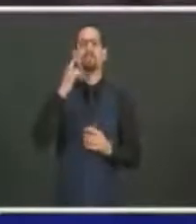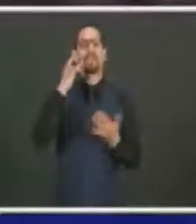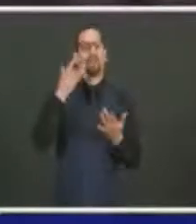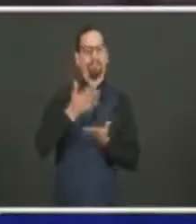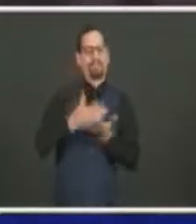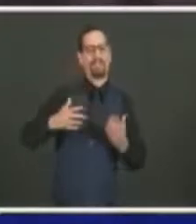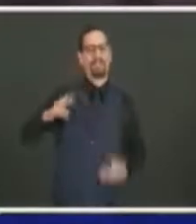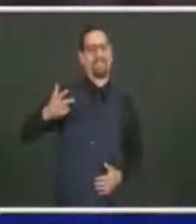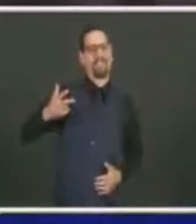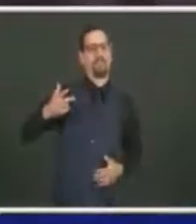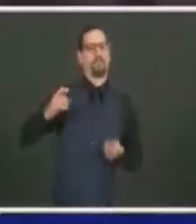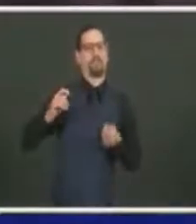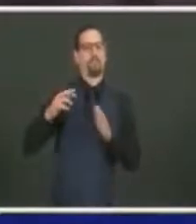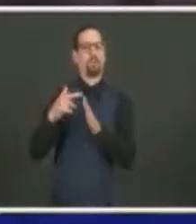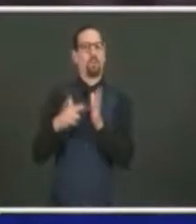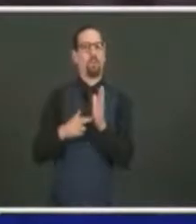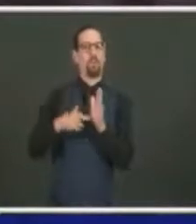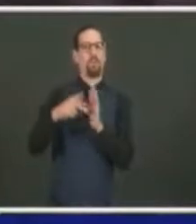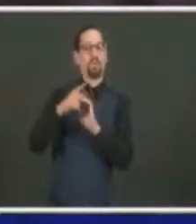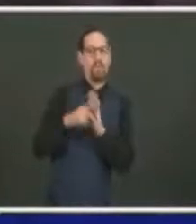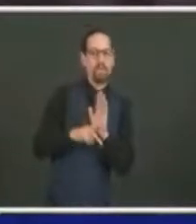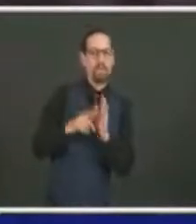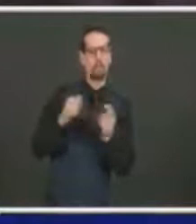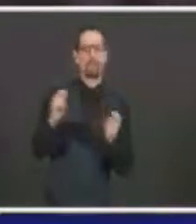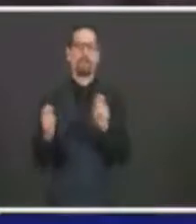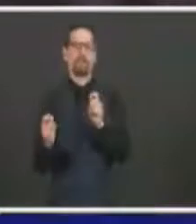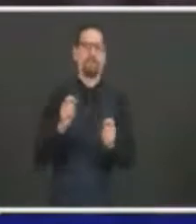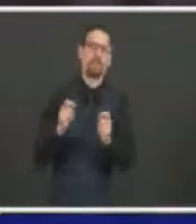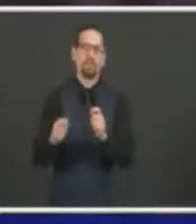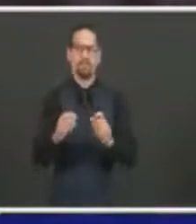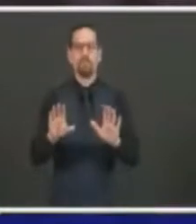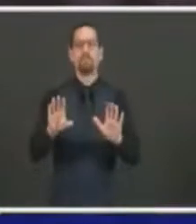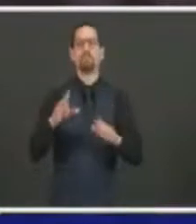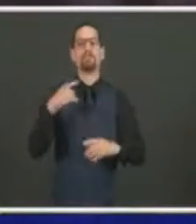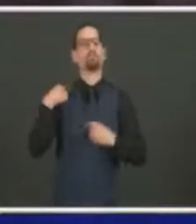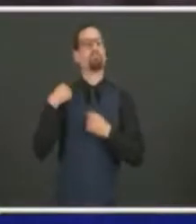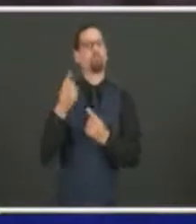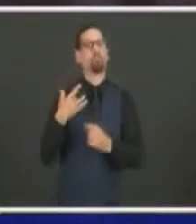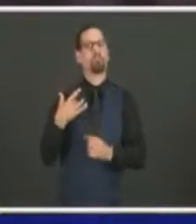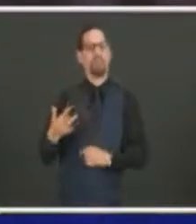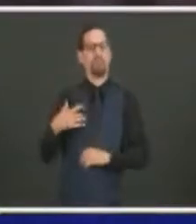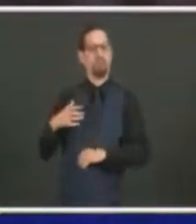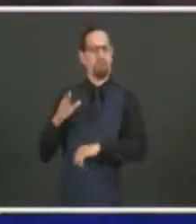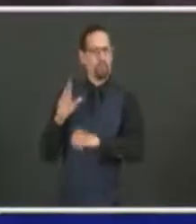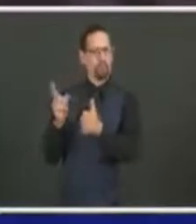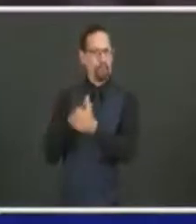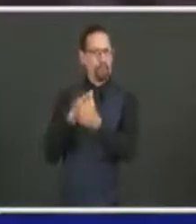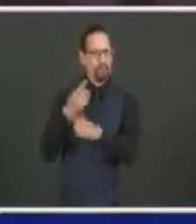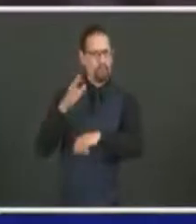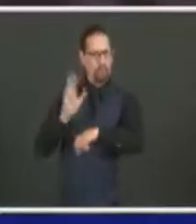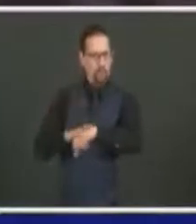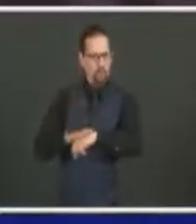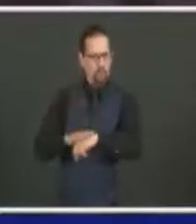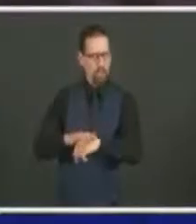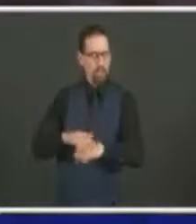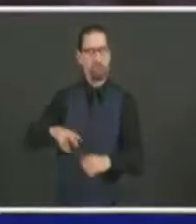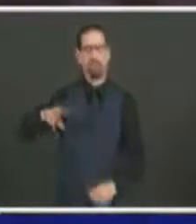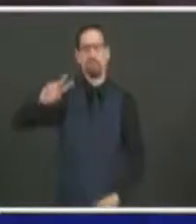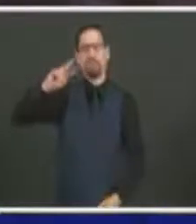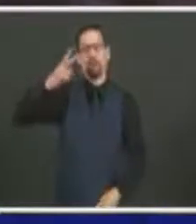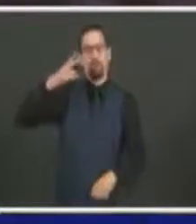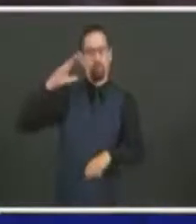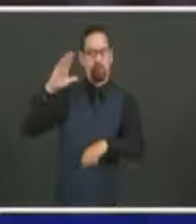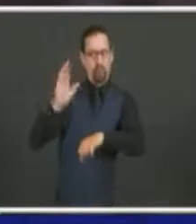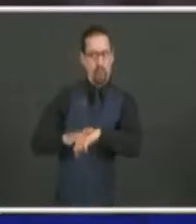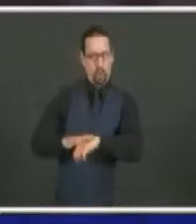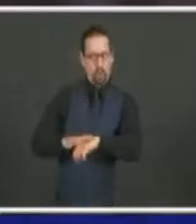far, most businesses have received more than one warning, meaning that there was an inspection visit, a second inspection visit,